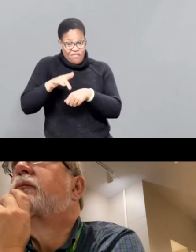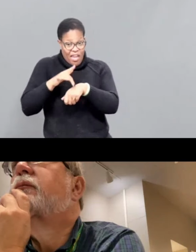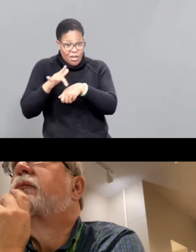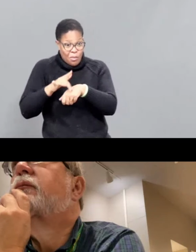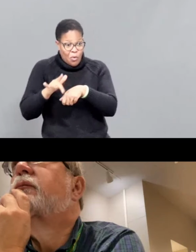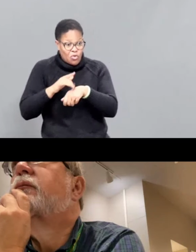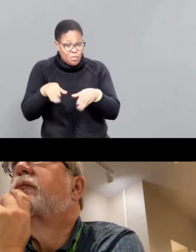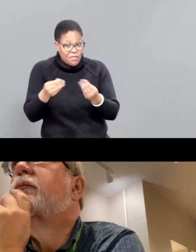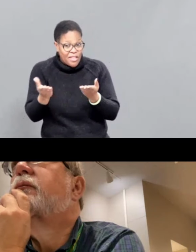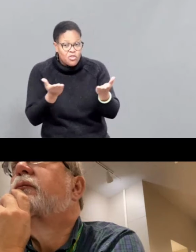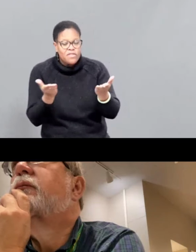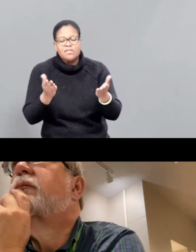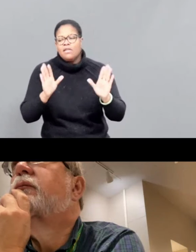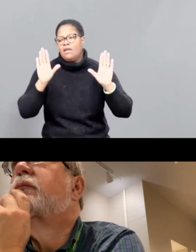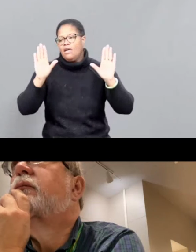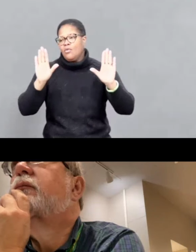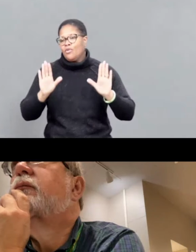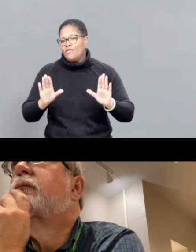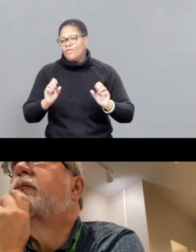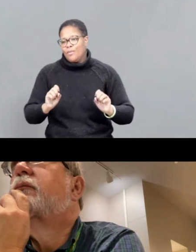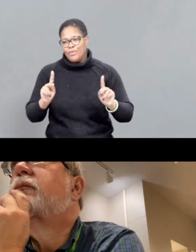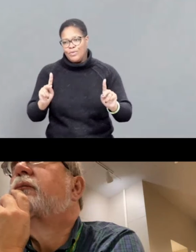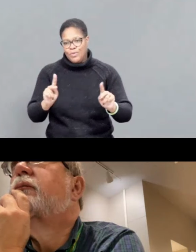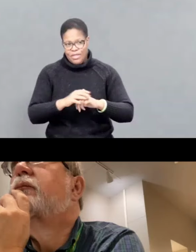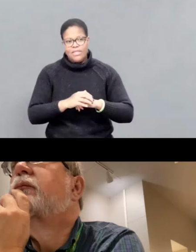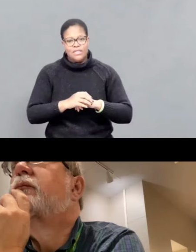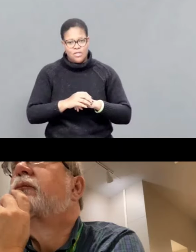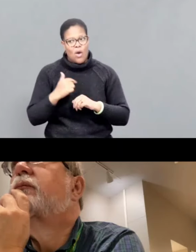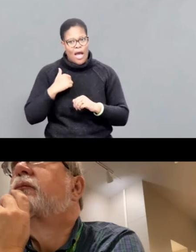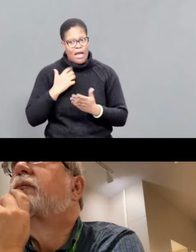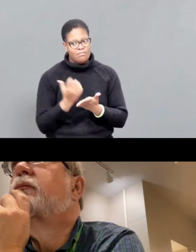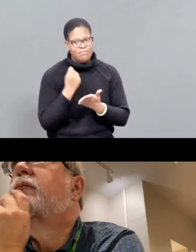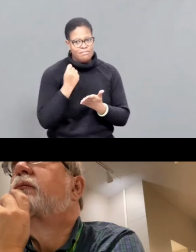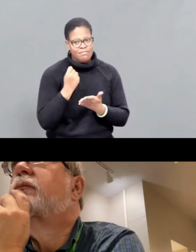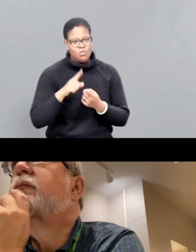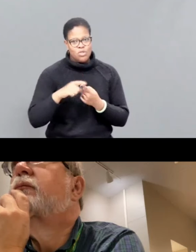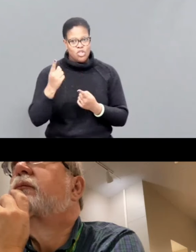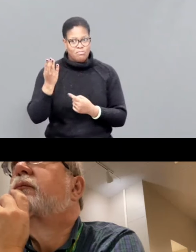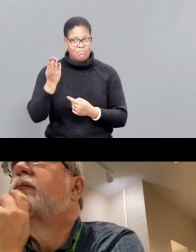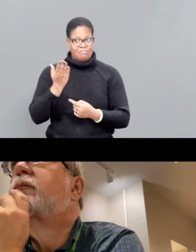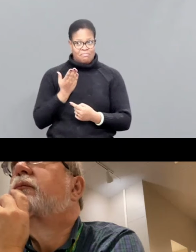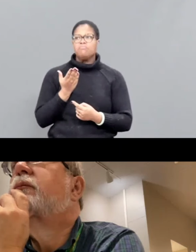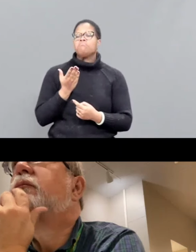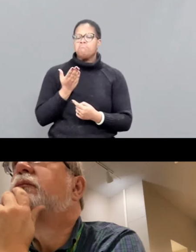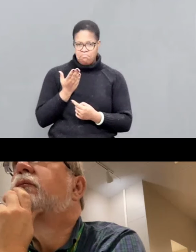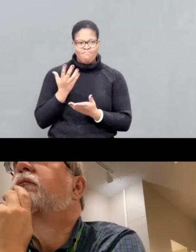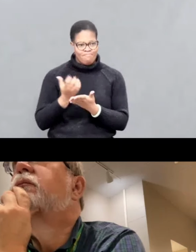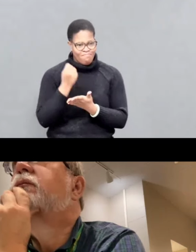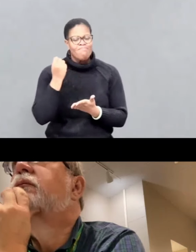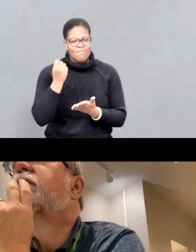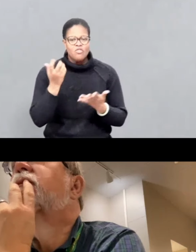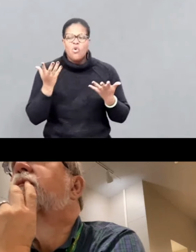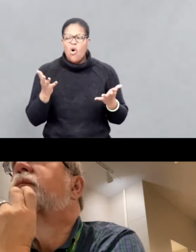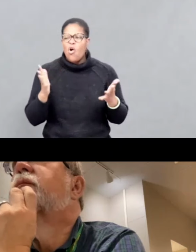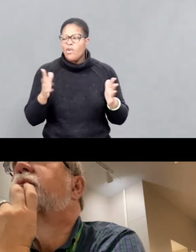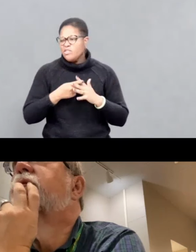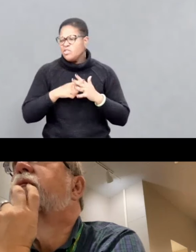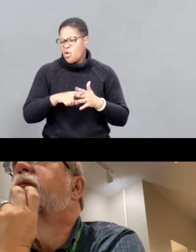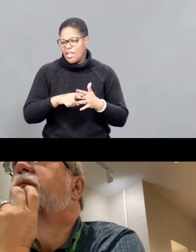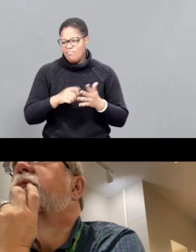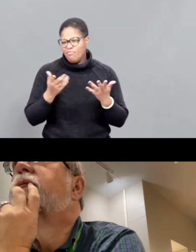wonderful opportunity. So I definitely jumped on it when she presented the idea, and so that has already taken